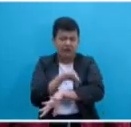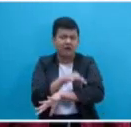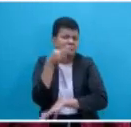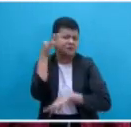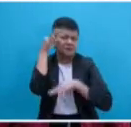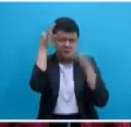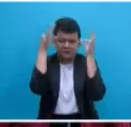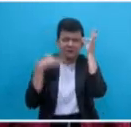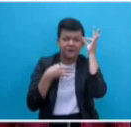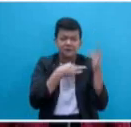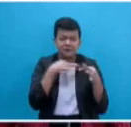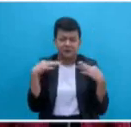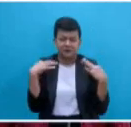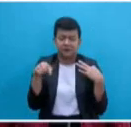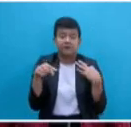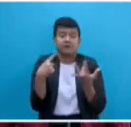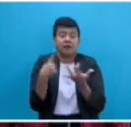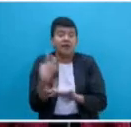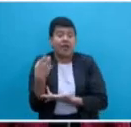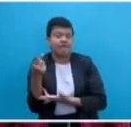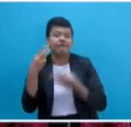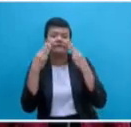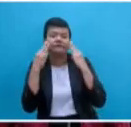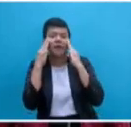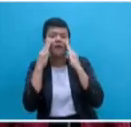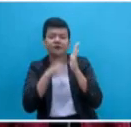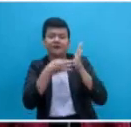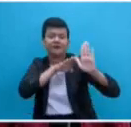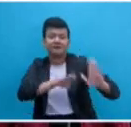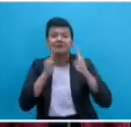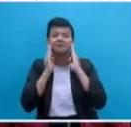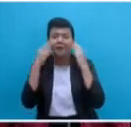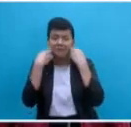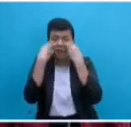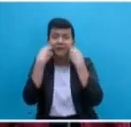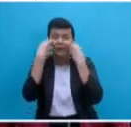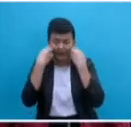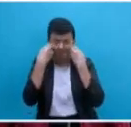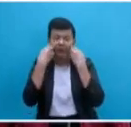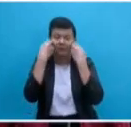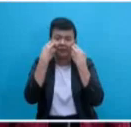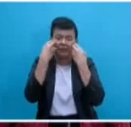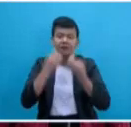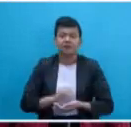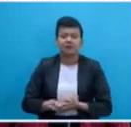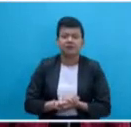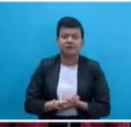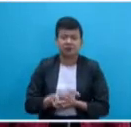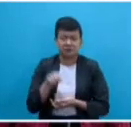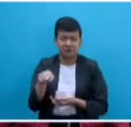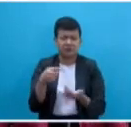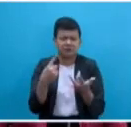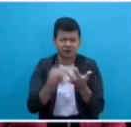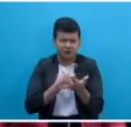and the rest, 14, were Itoke names. And on peacekeeping missions, Mr. Speaker, sir, in Lebanon, MFO Sinai,